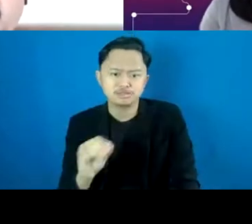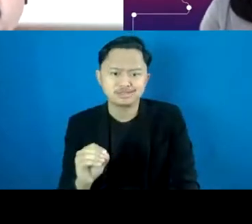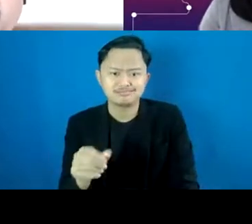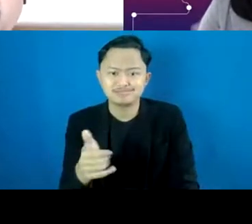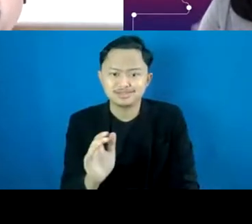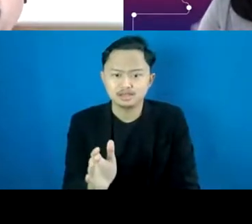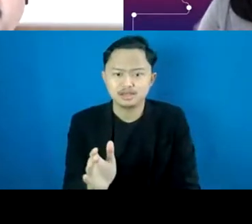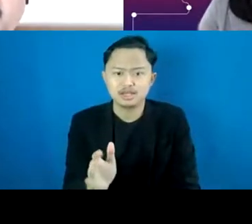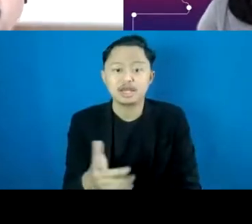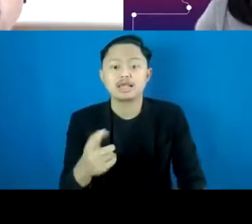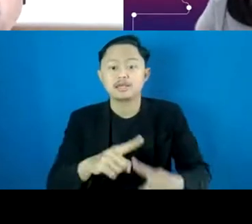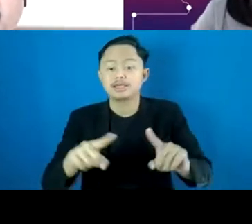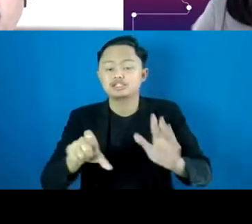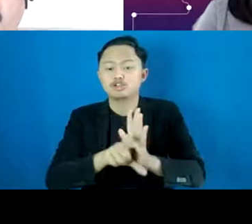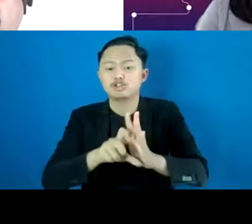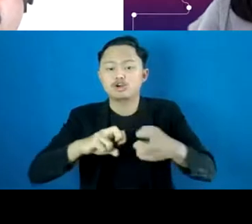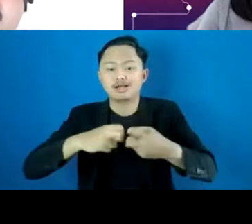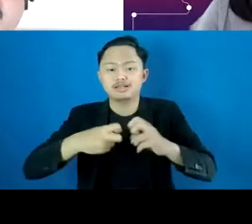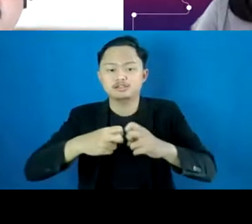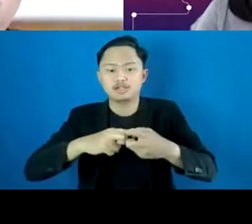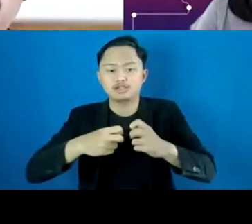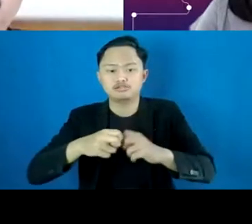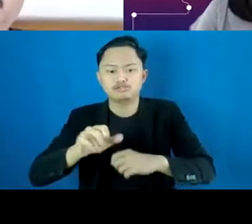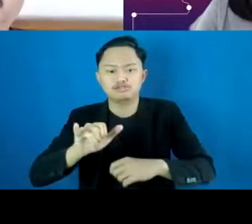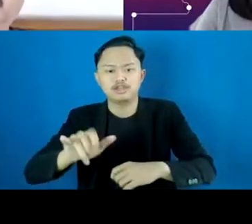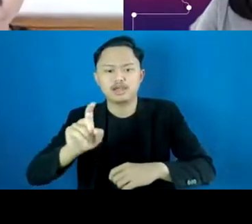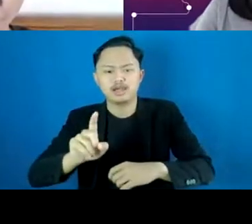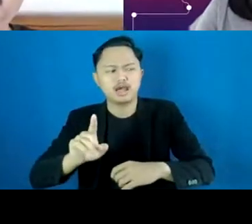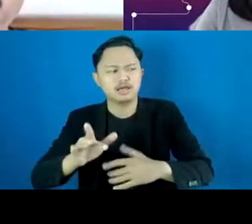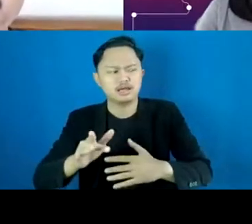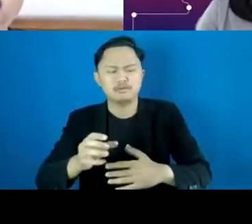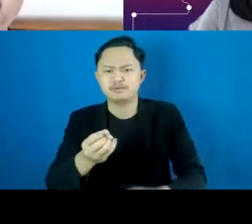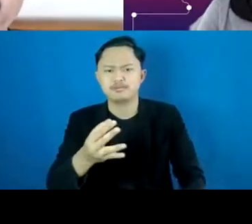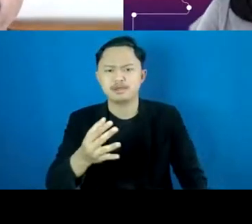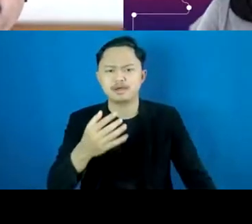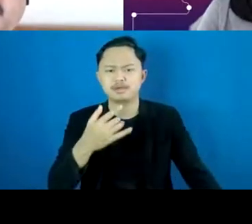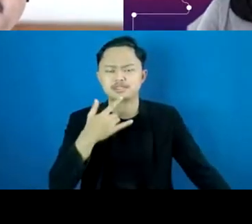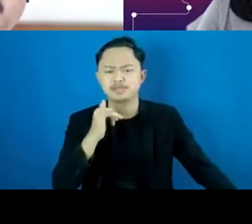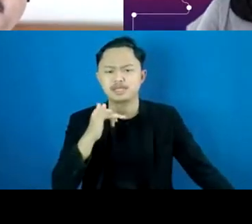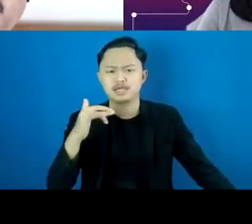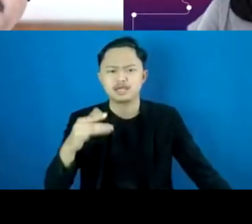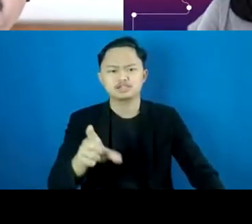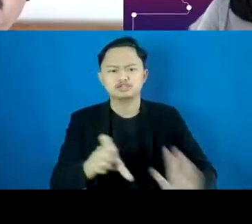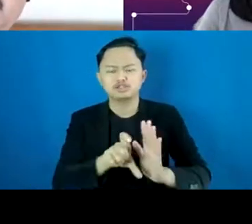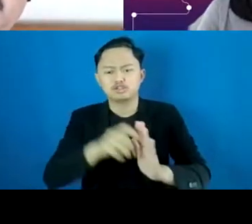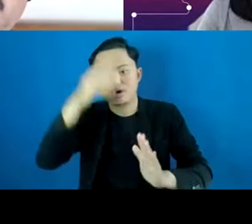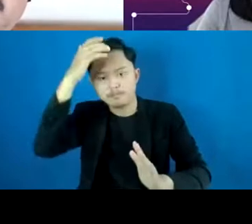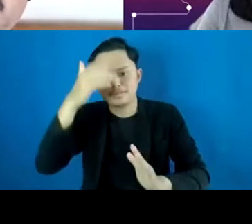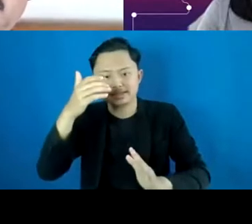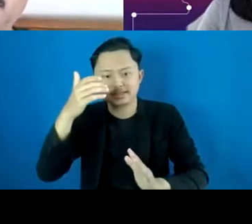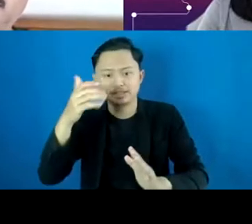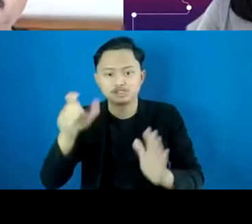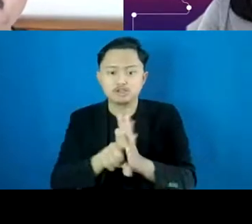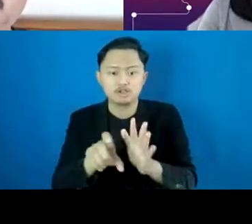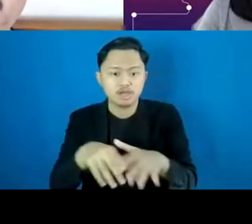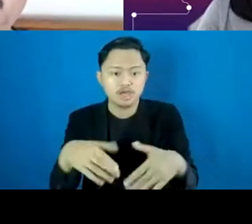Apart from that, there are multiple models coming in, particularly which are favorable for public transport,